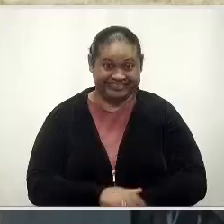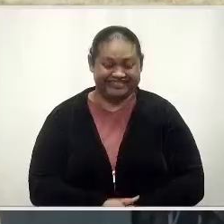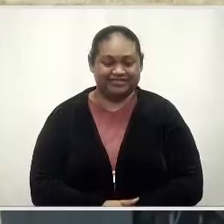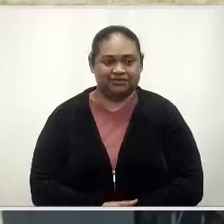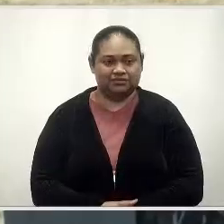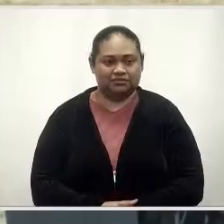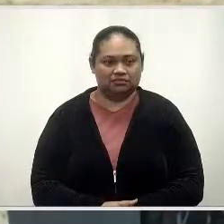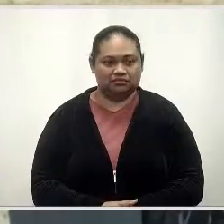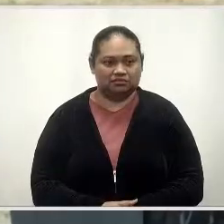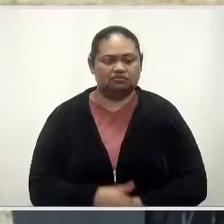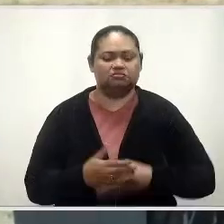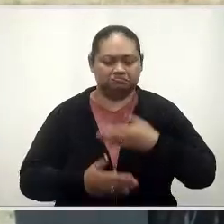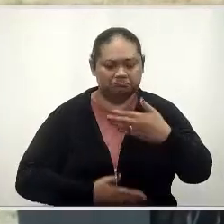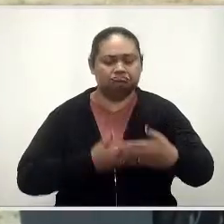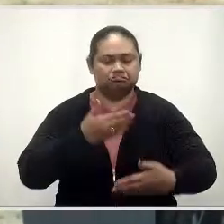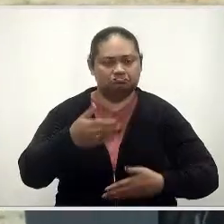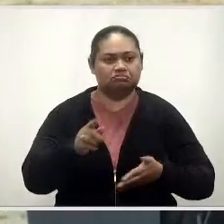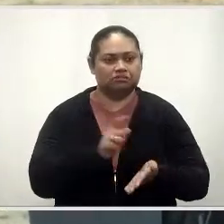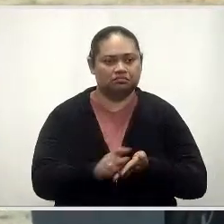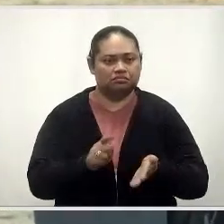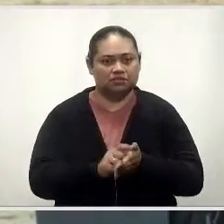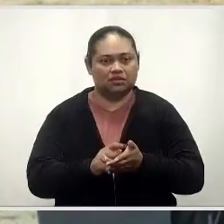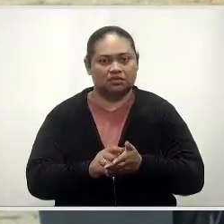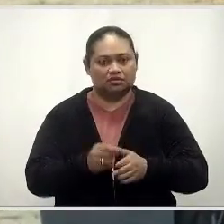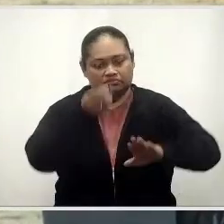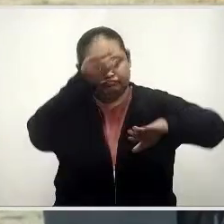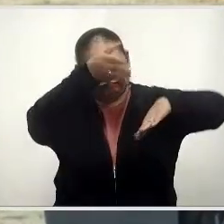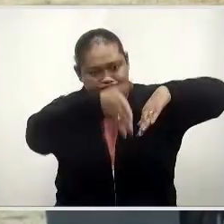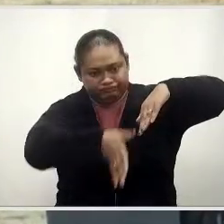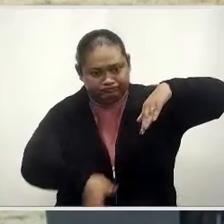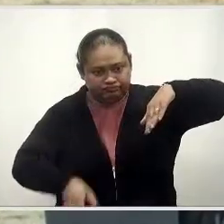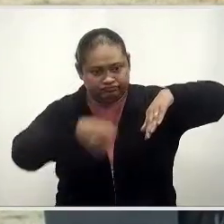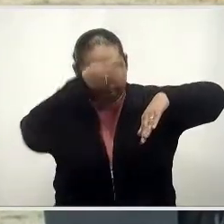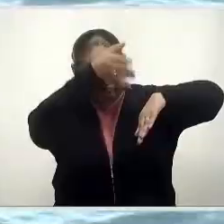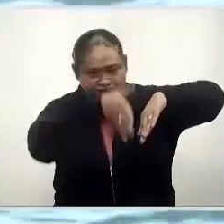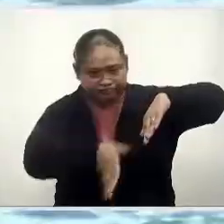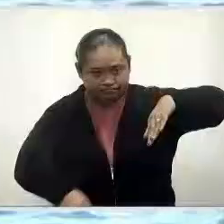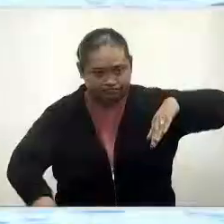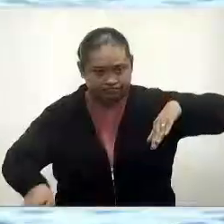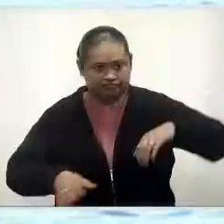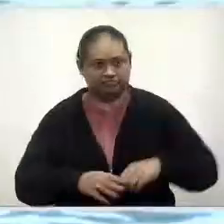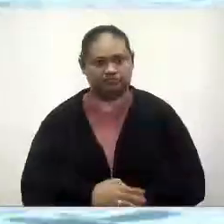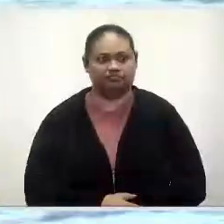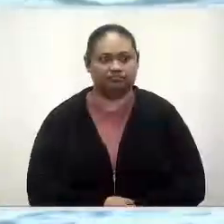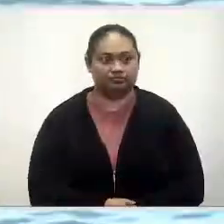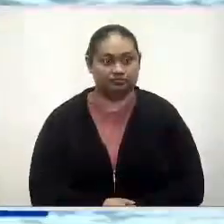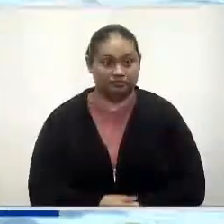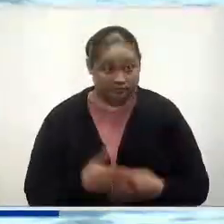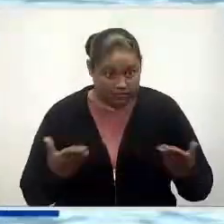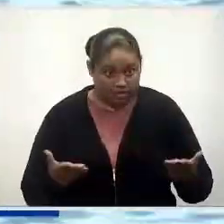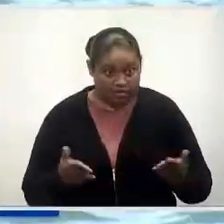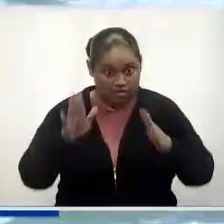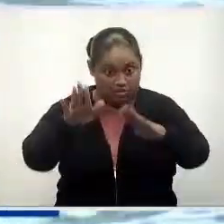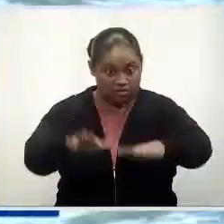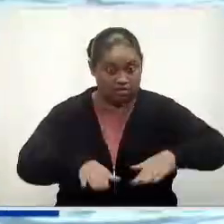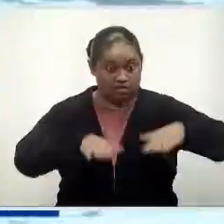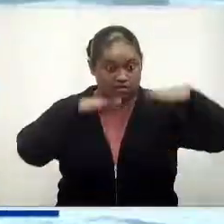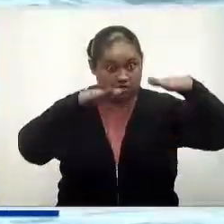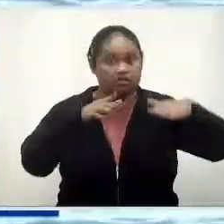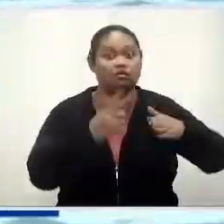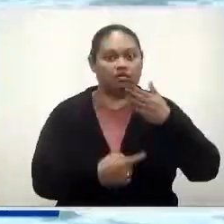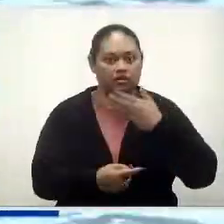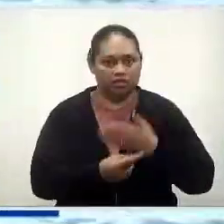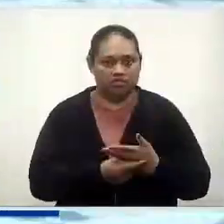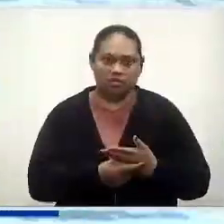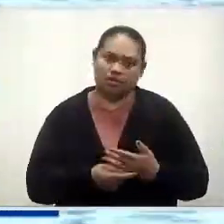then gradually it started washing away, and that's it, till now. Today, high tide submerged parts of the